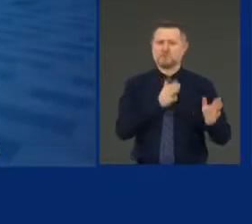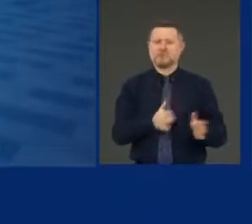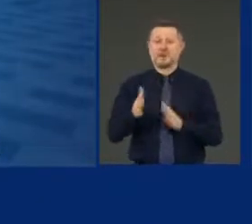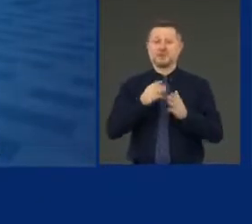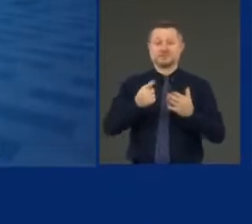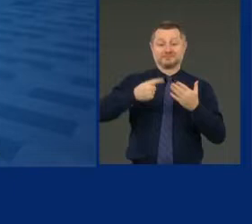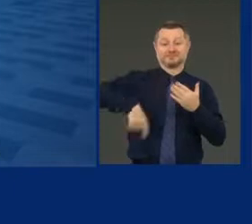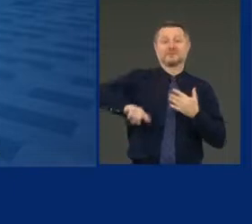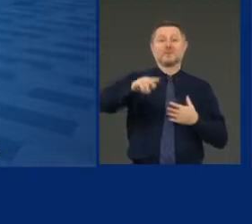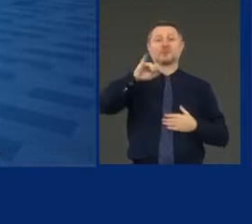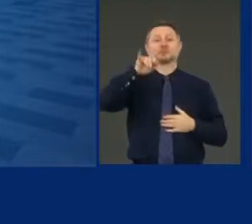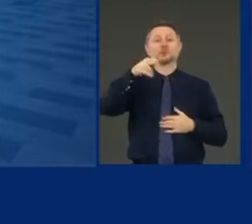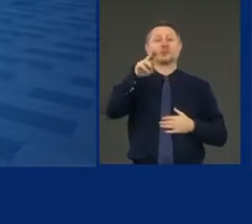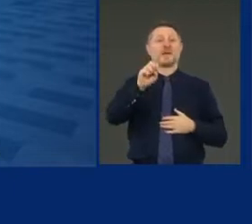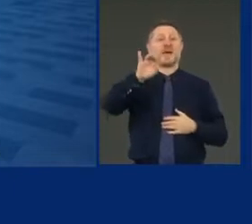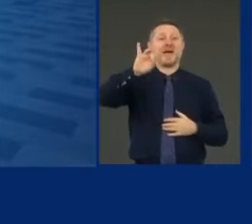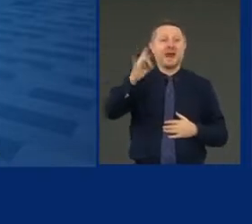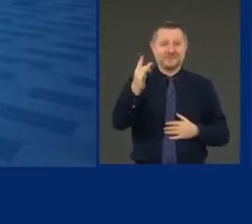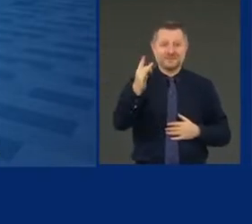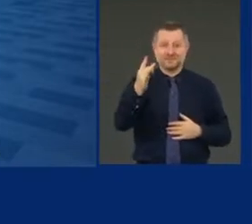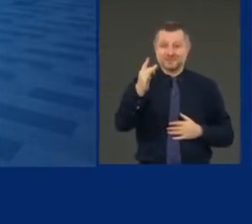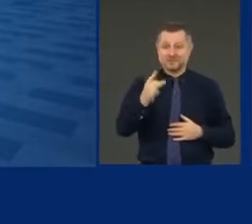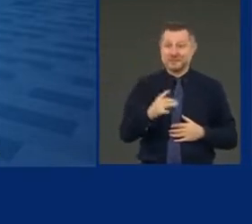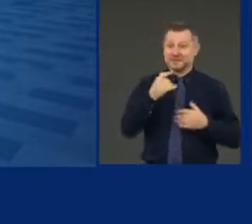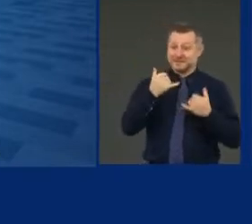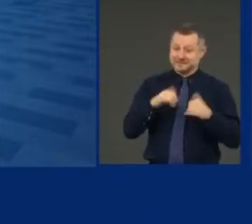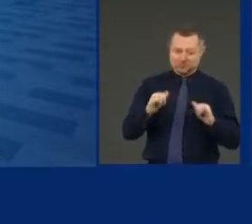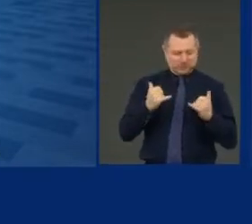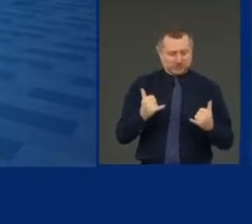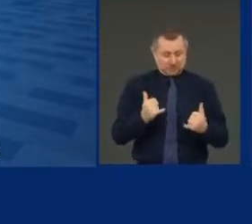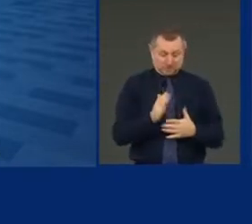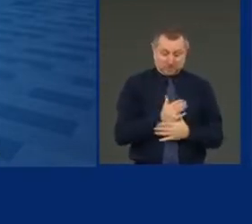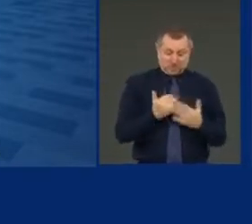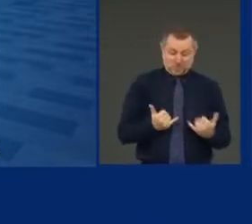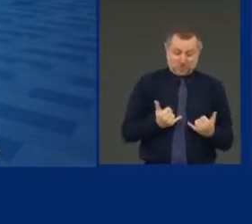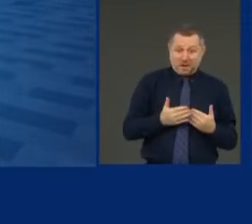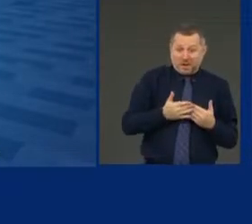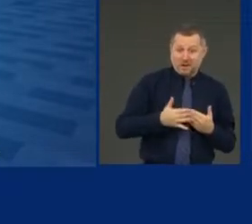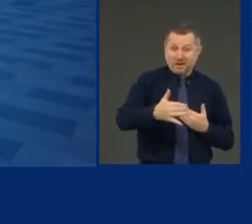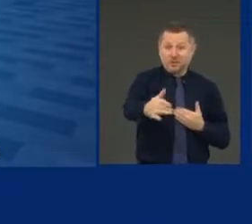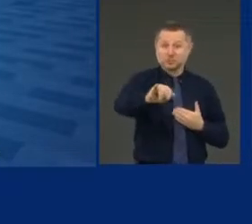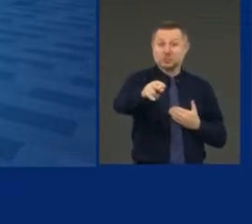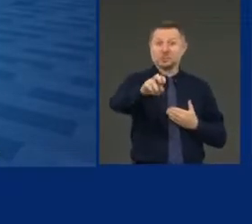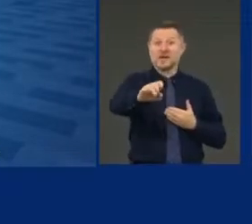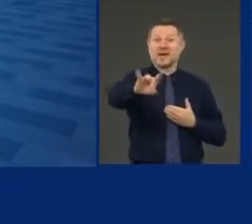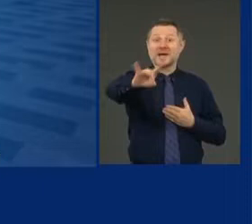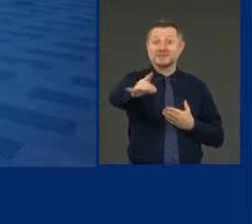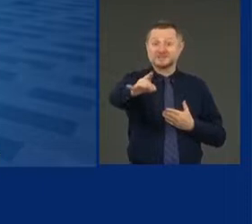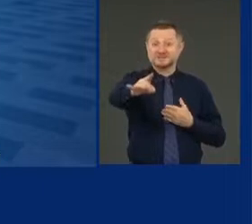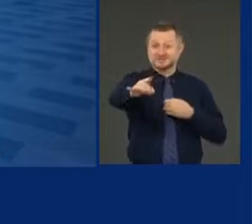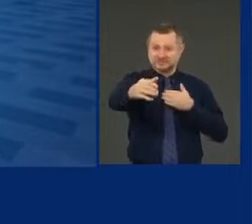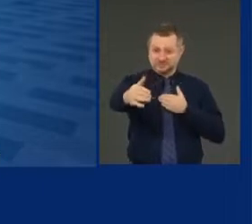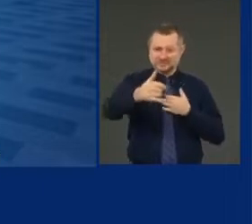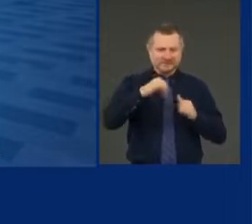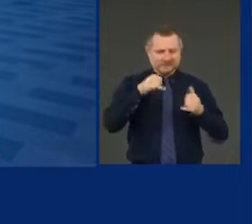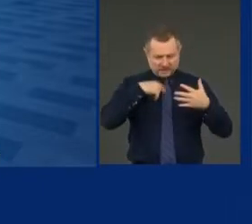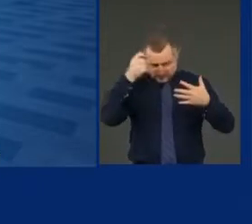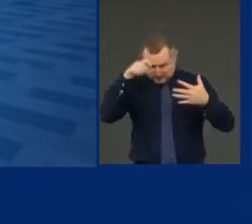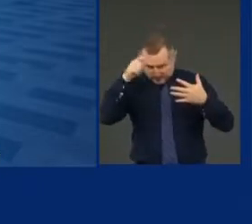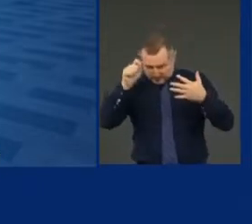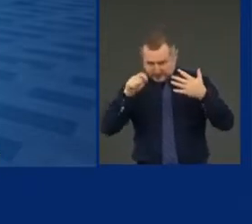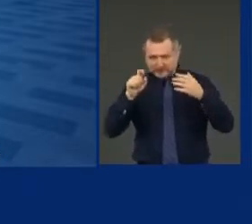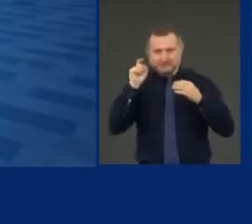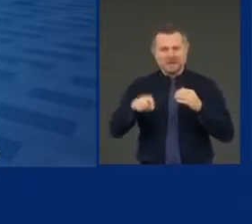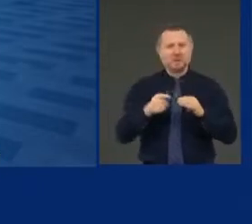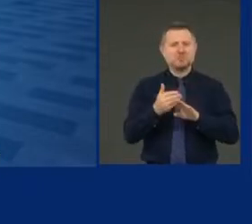8th. We have work to do still, but we'll get it done by June 8th. Remember, New York had the